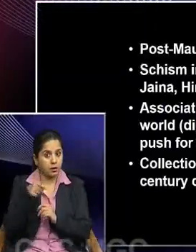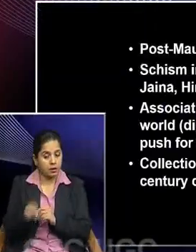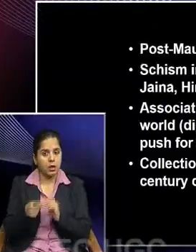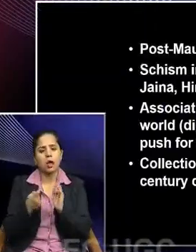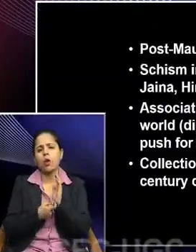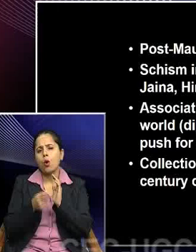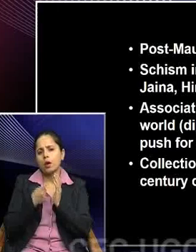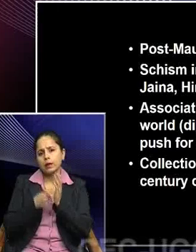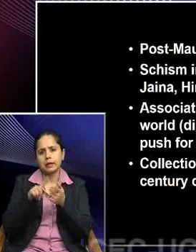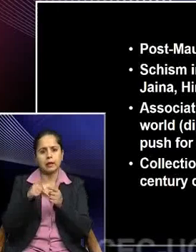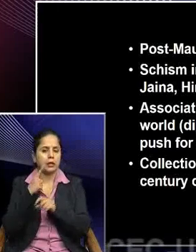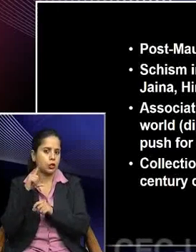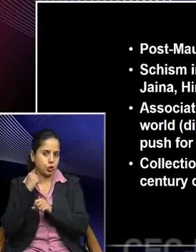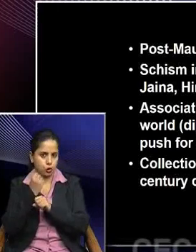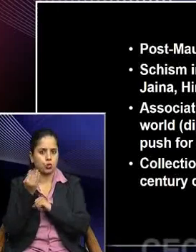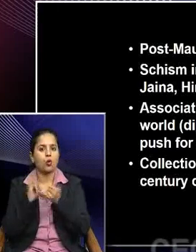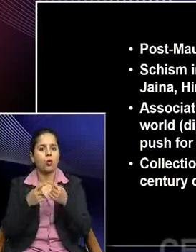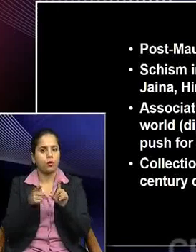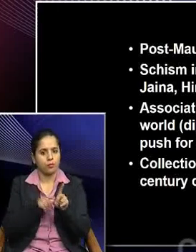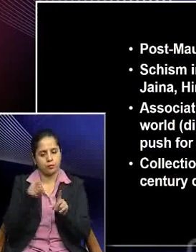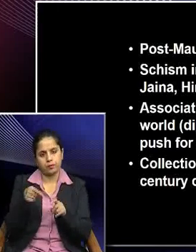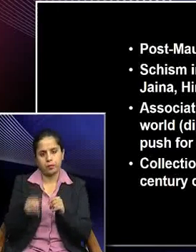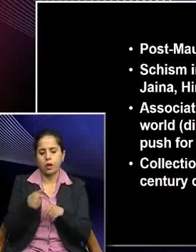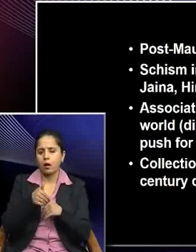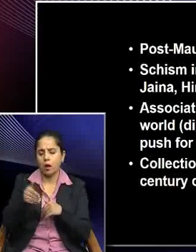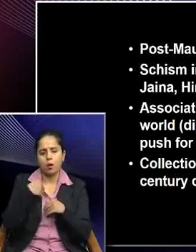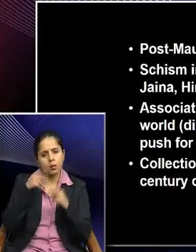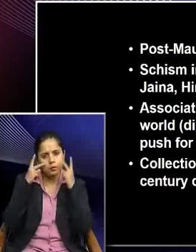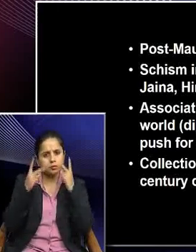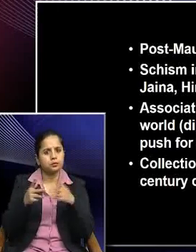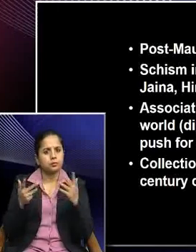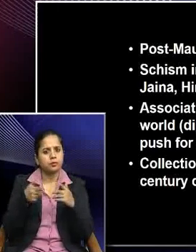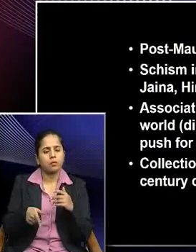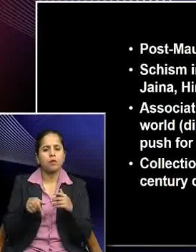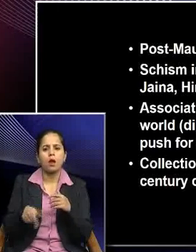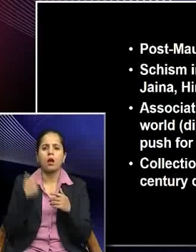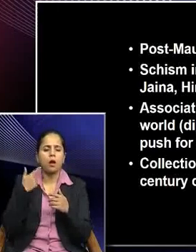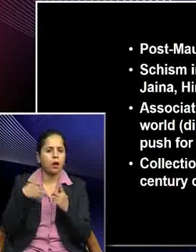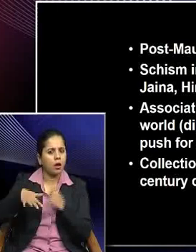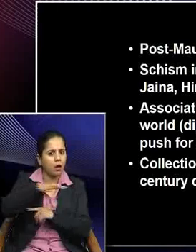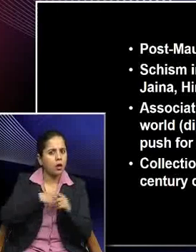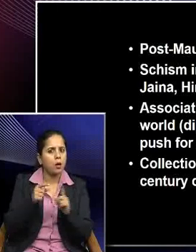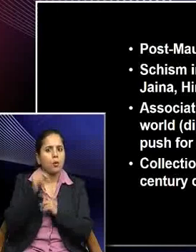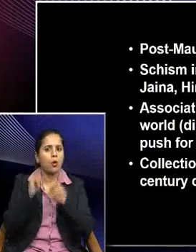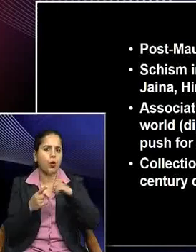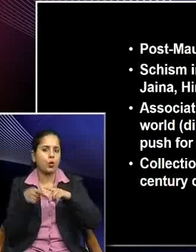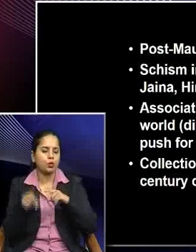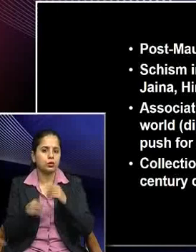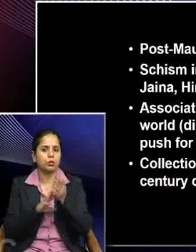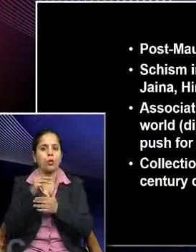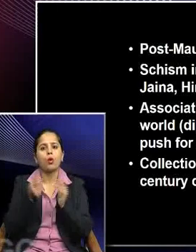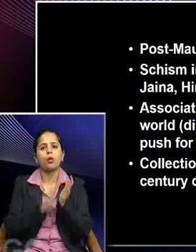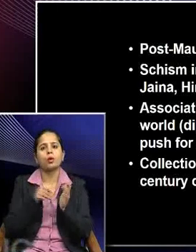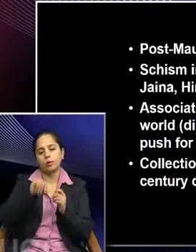religiosity during the period. So what we get to see as some kind of a trend in the post-Mauryan period in Indian history is